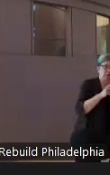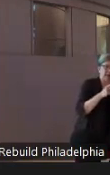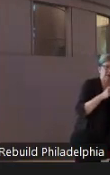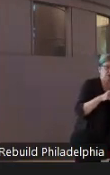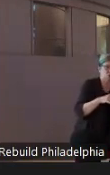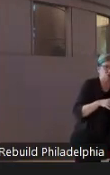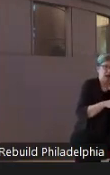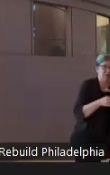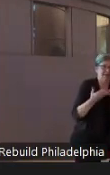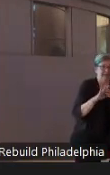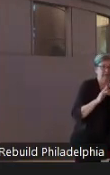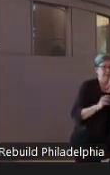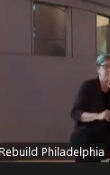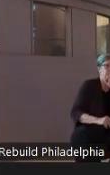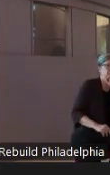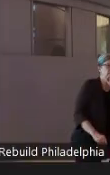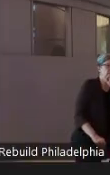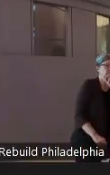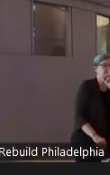that.